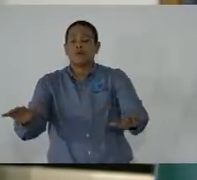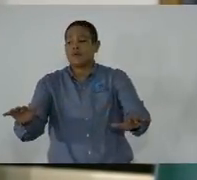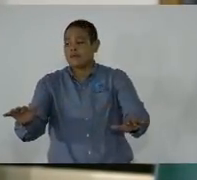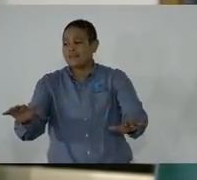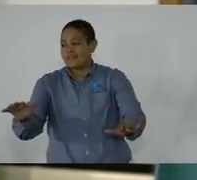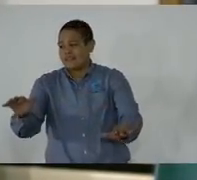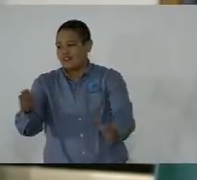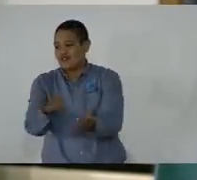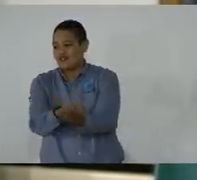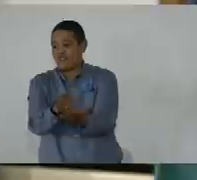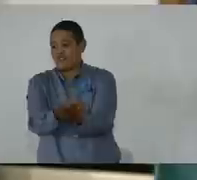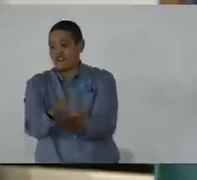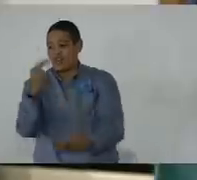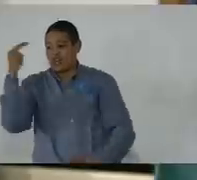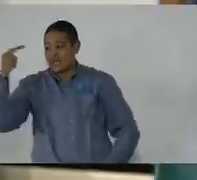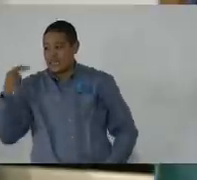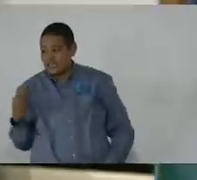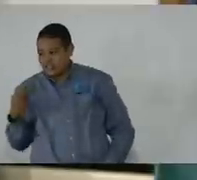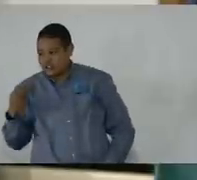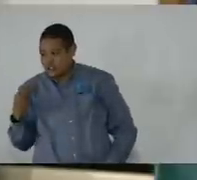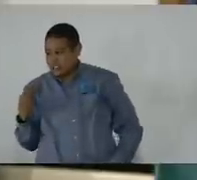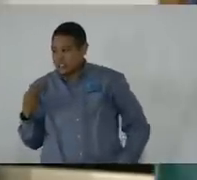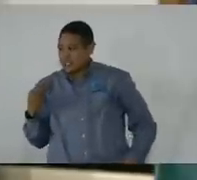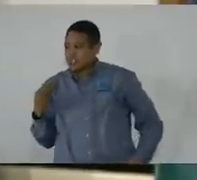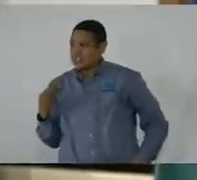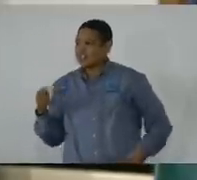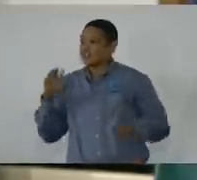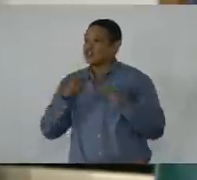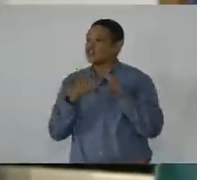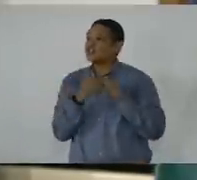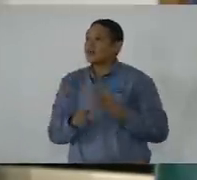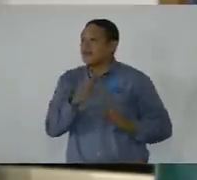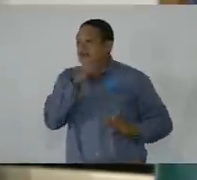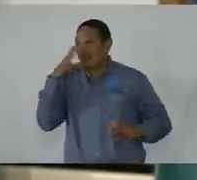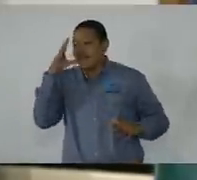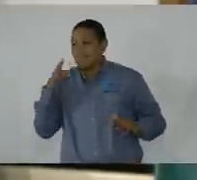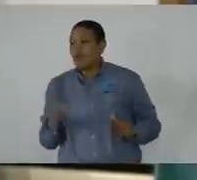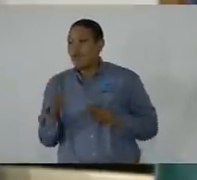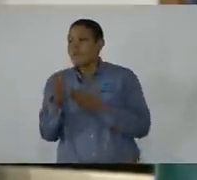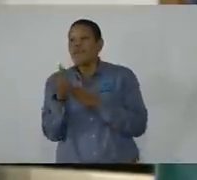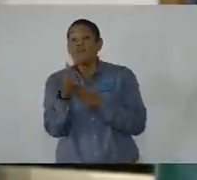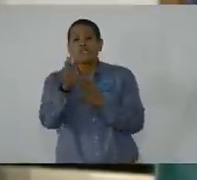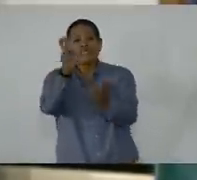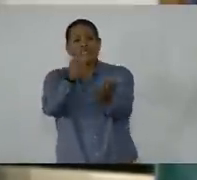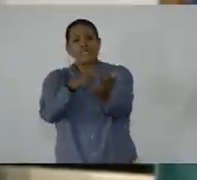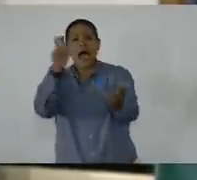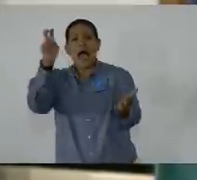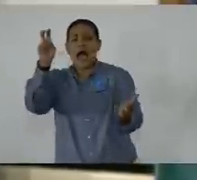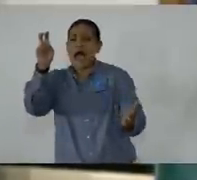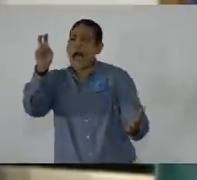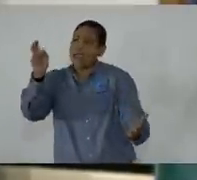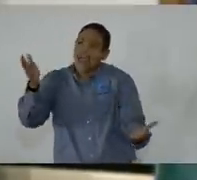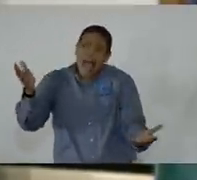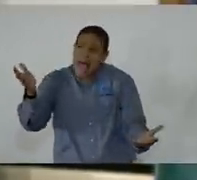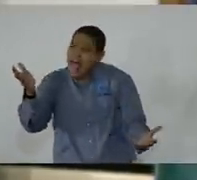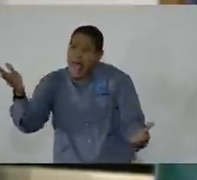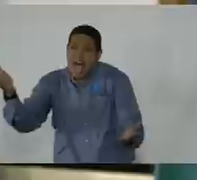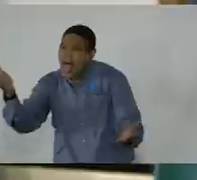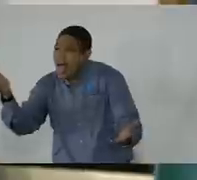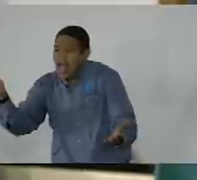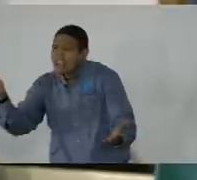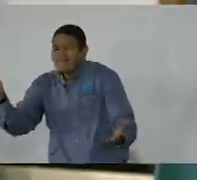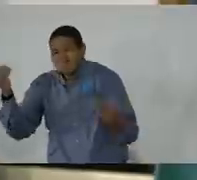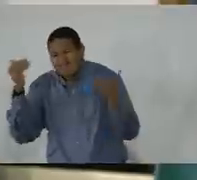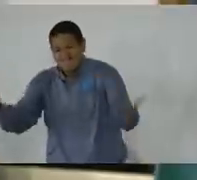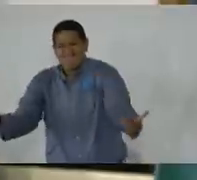to be recorded in history. Jamaican farmers and fishers stood firm against all odds as the